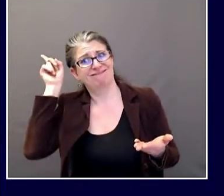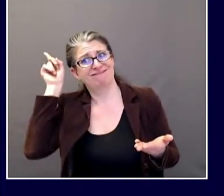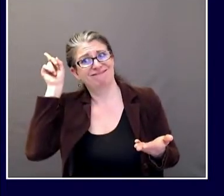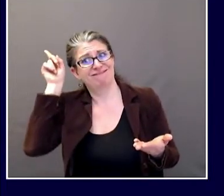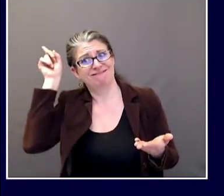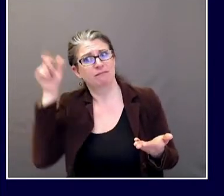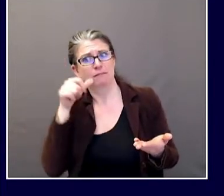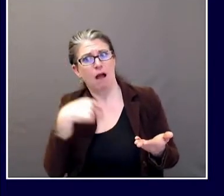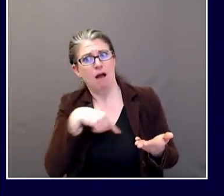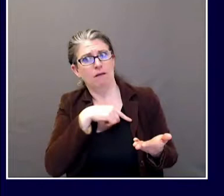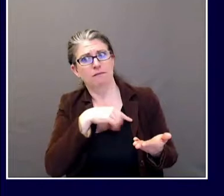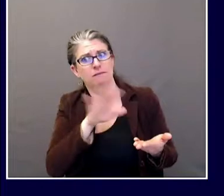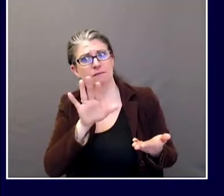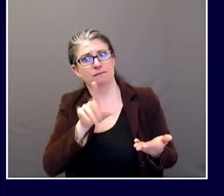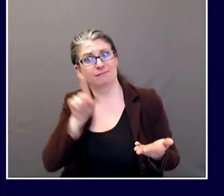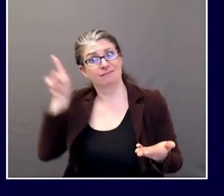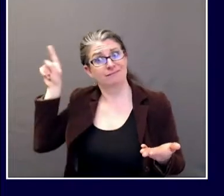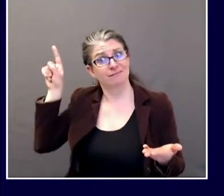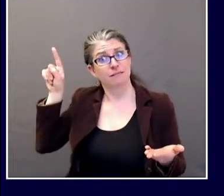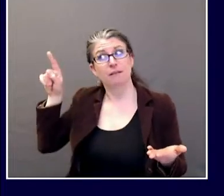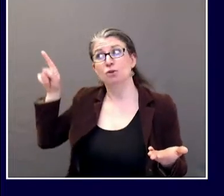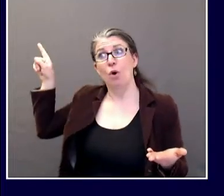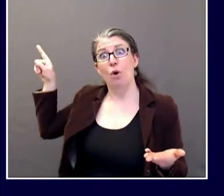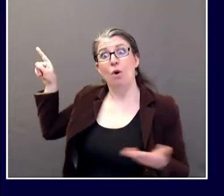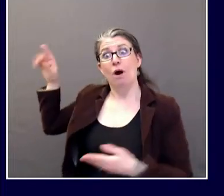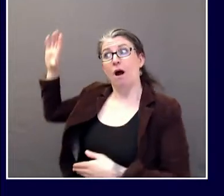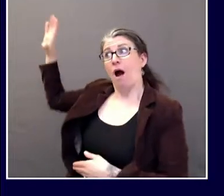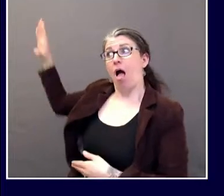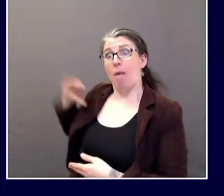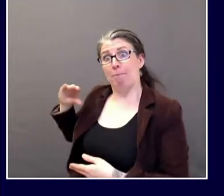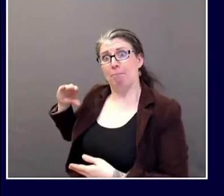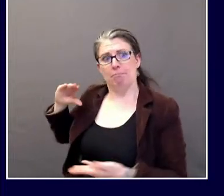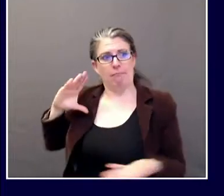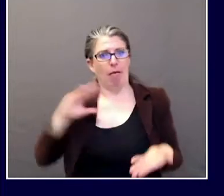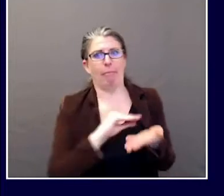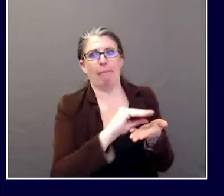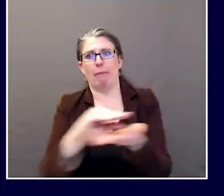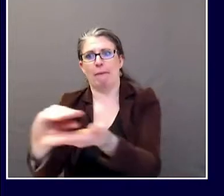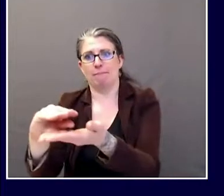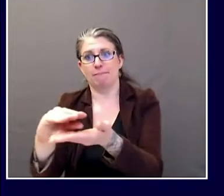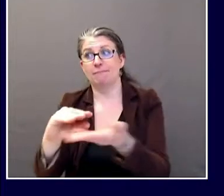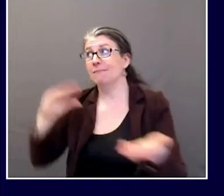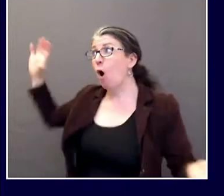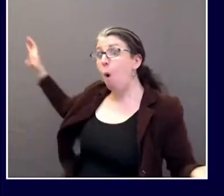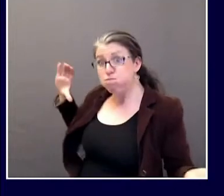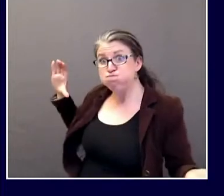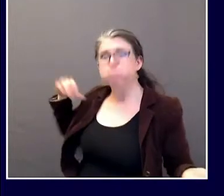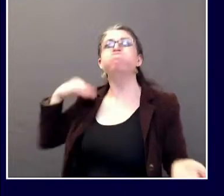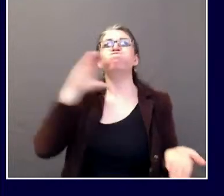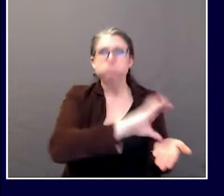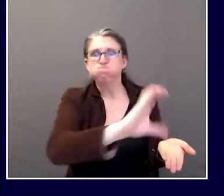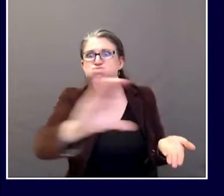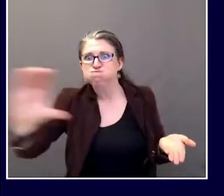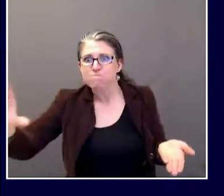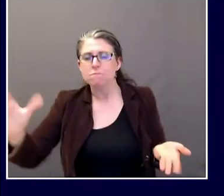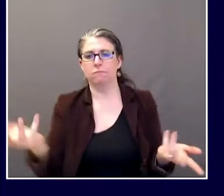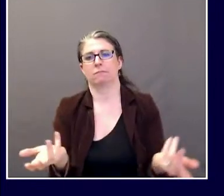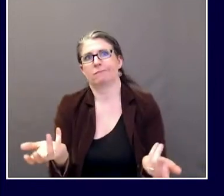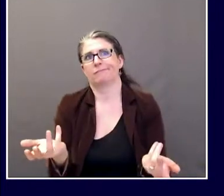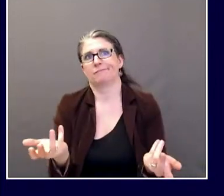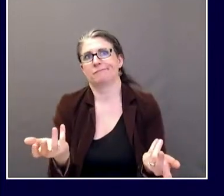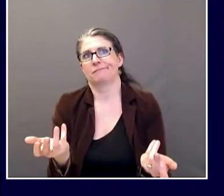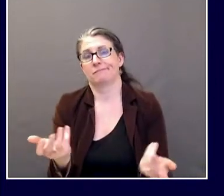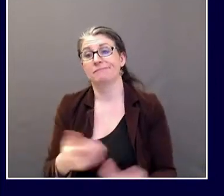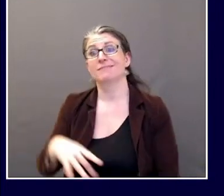a few places a lot of vaccine or give a lot of places a lot less than they would have otherwise been able to use. The latter